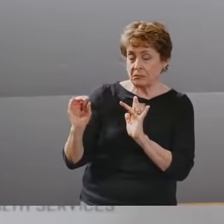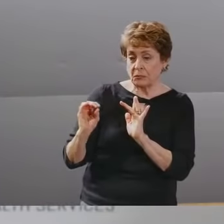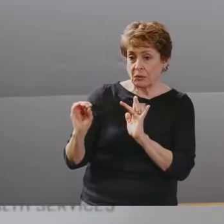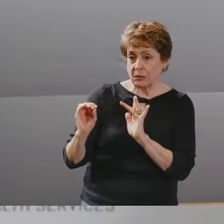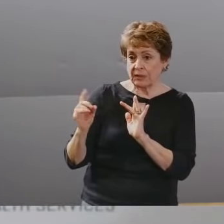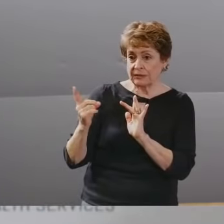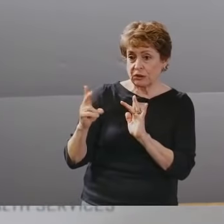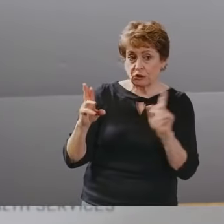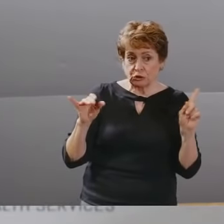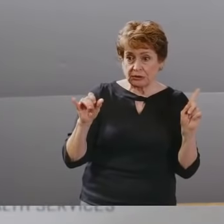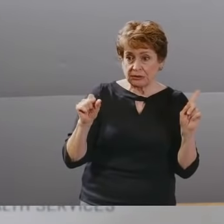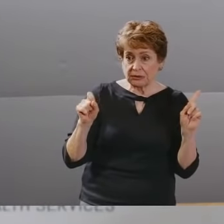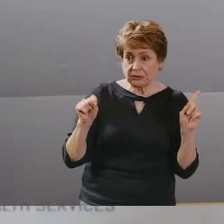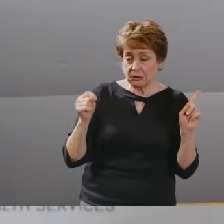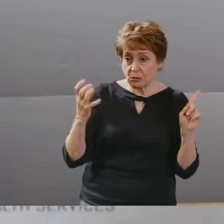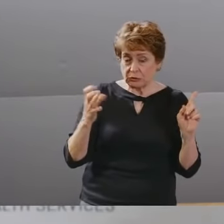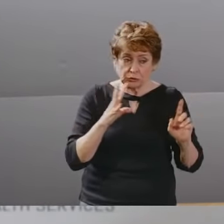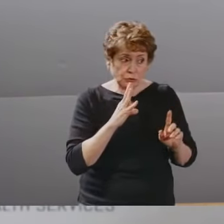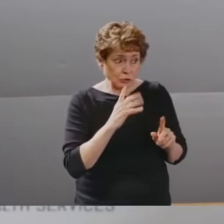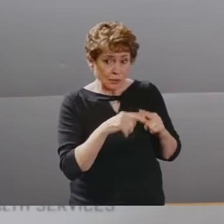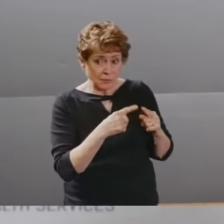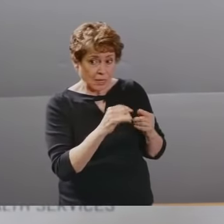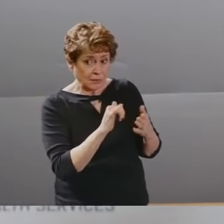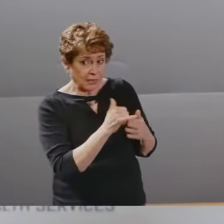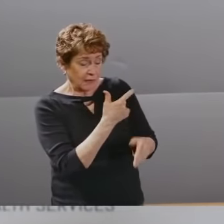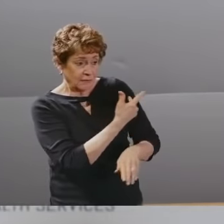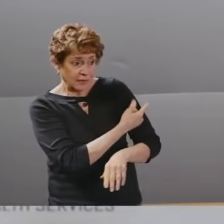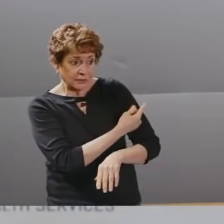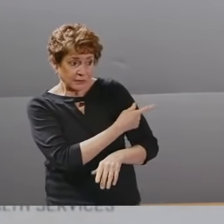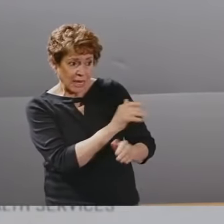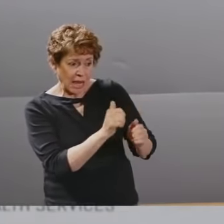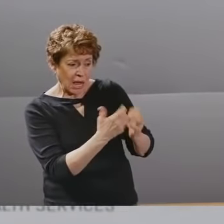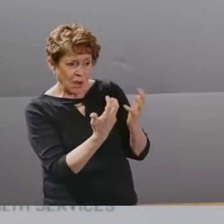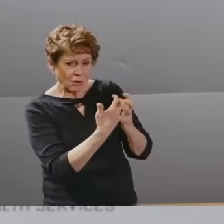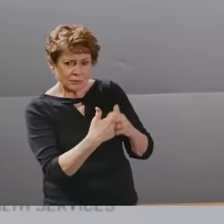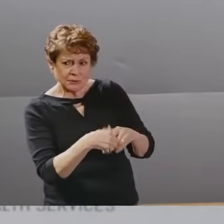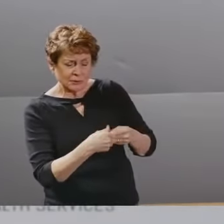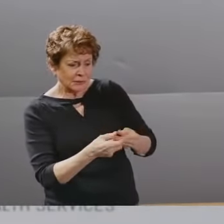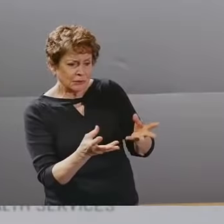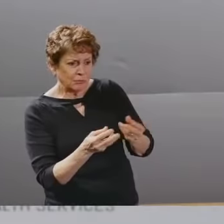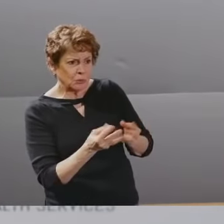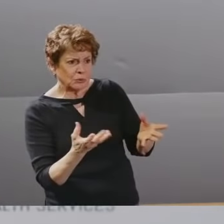the vaccinations and the logistical undertaking that will take? Sure.